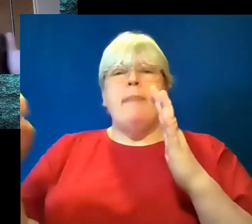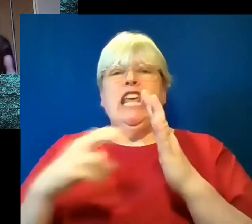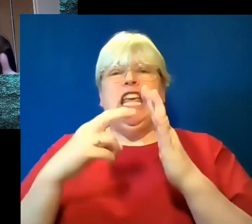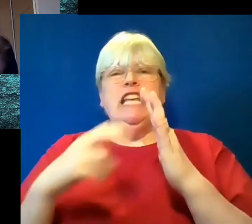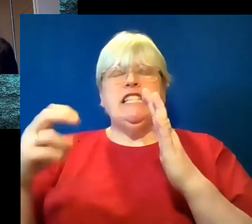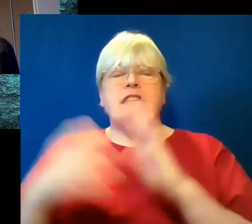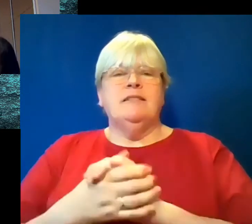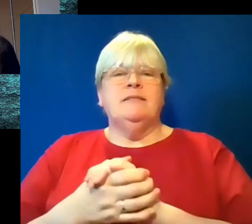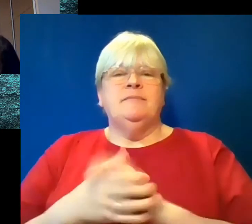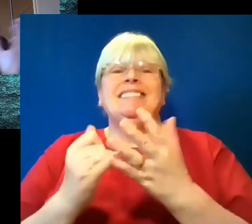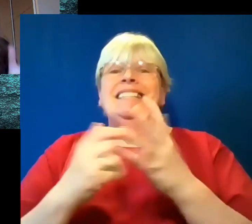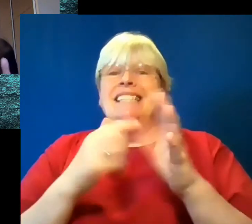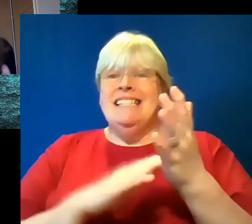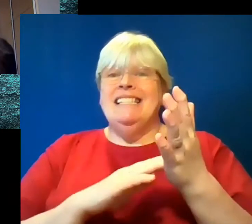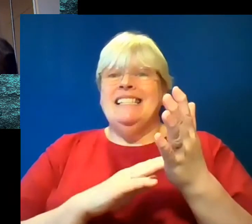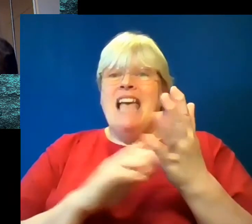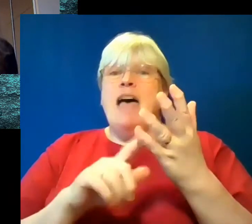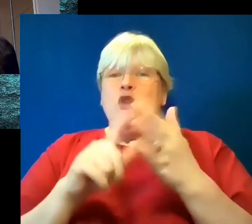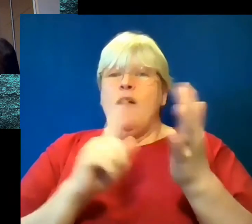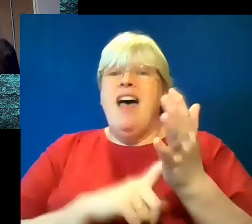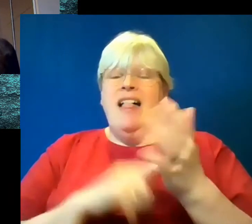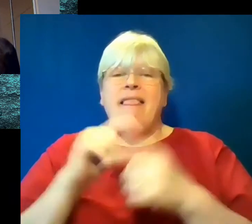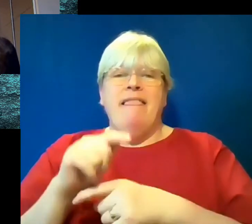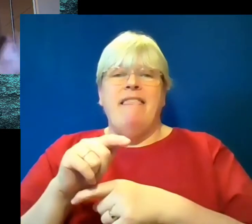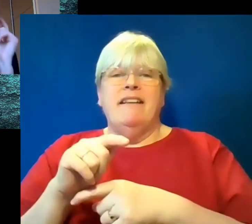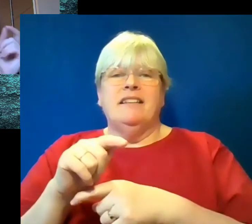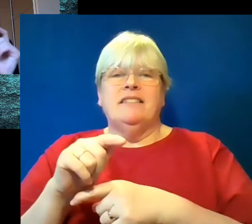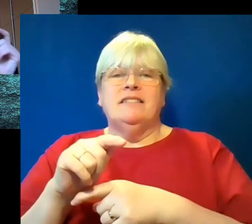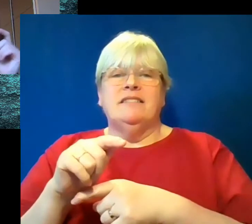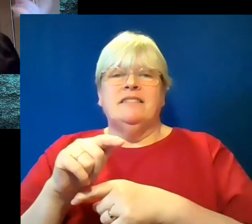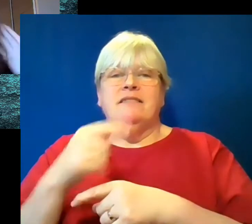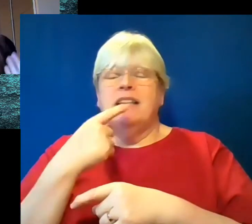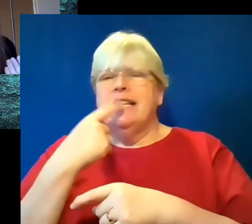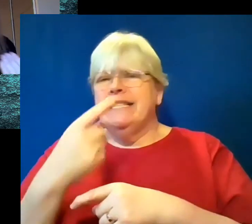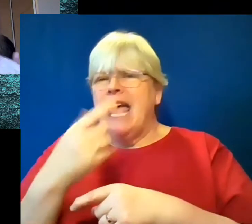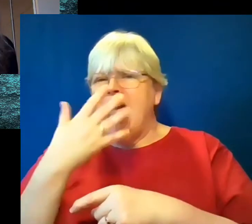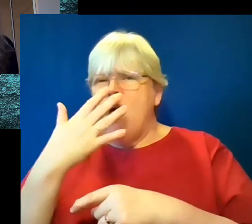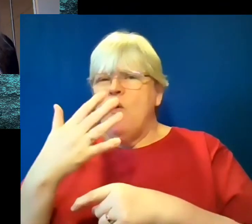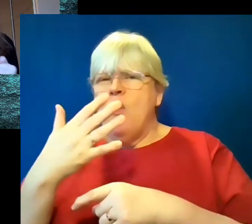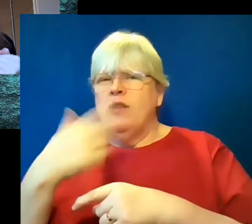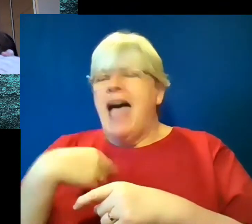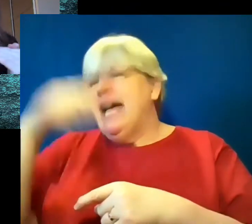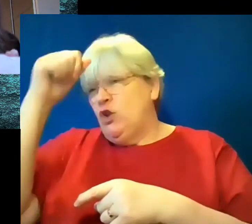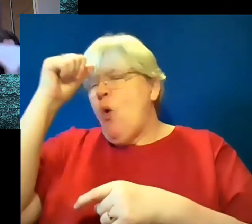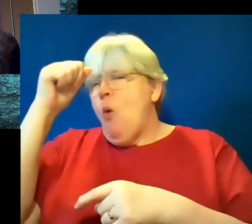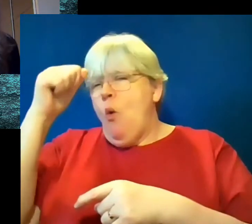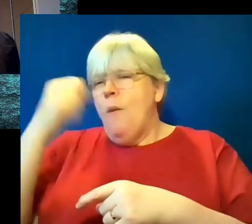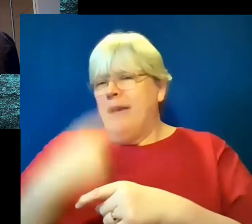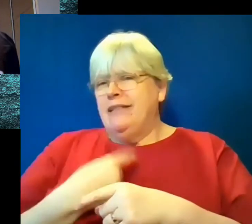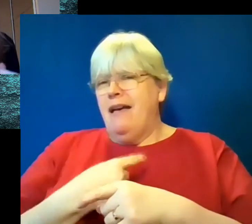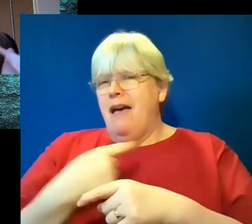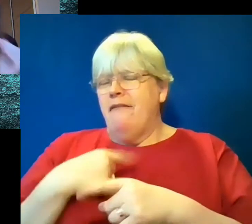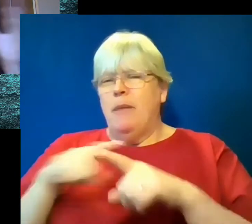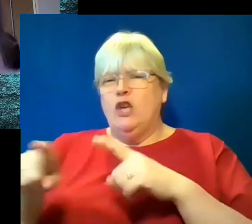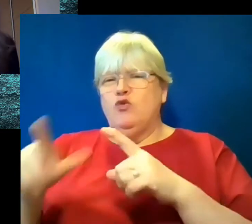So Samuel is, I can't remember if I ever say how old he is. Perhaps I better not say out loud. I always know how old my characters are, but I try to keep it